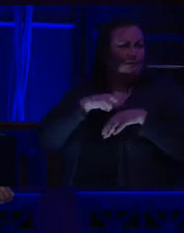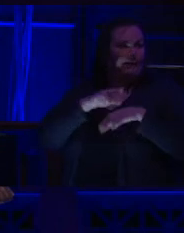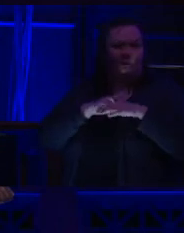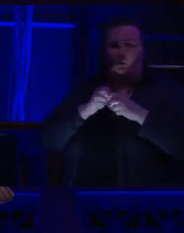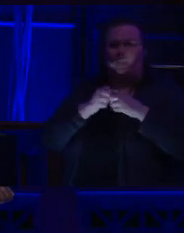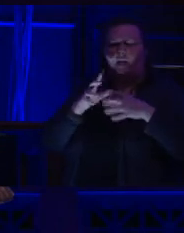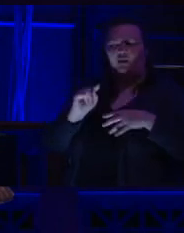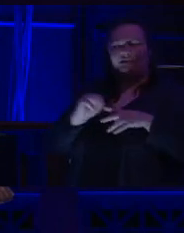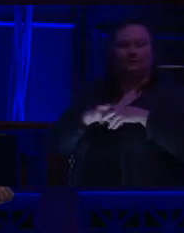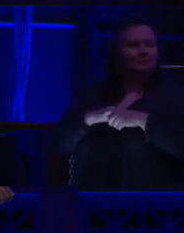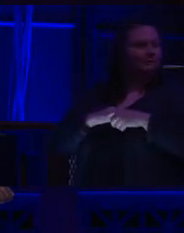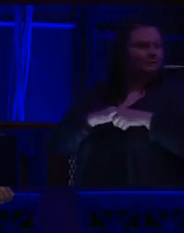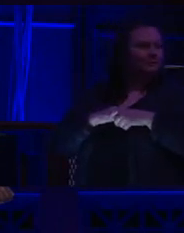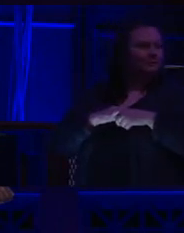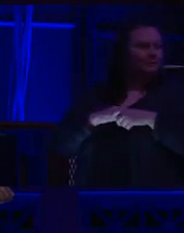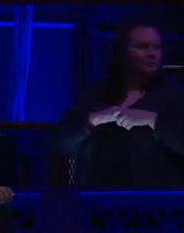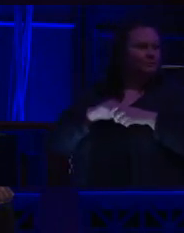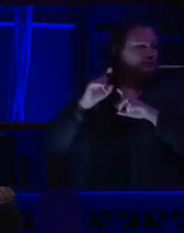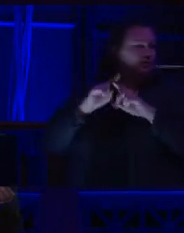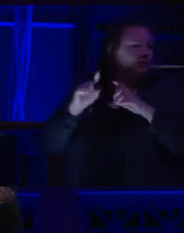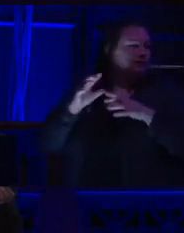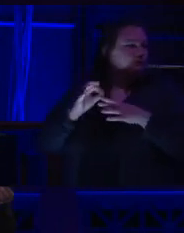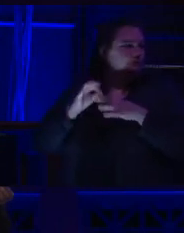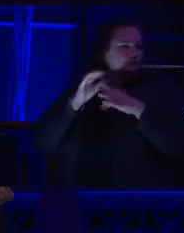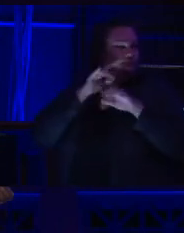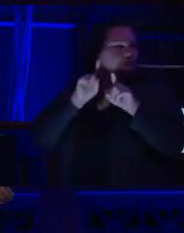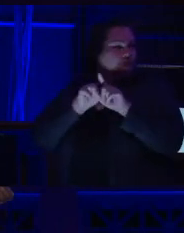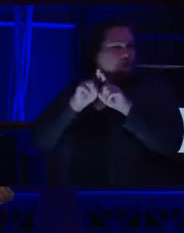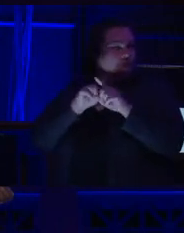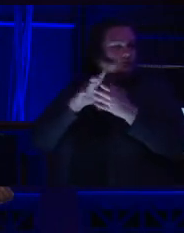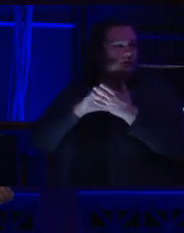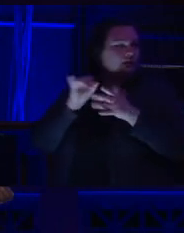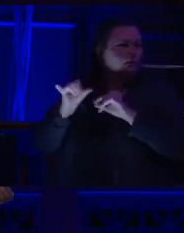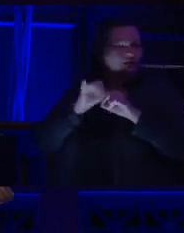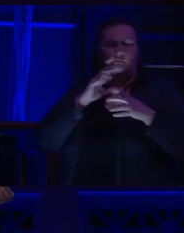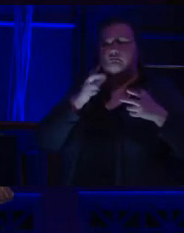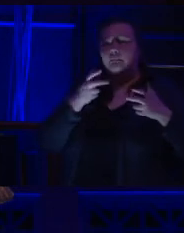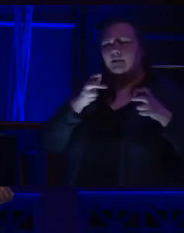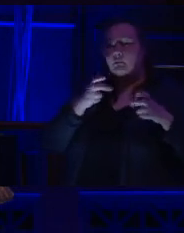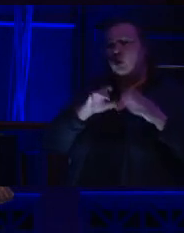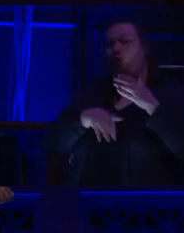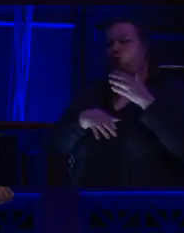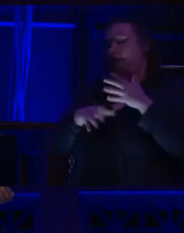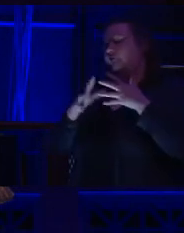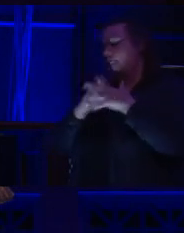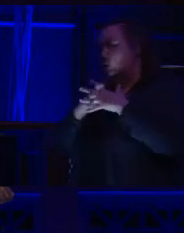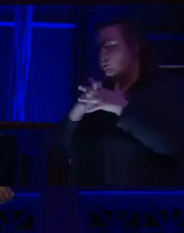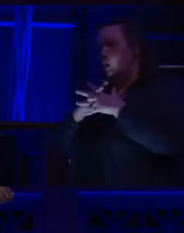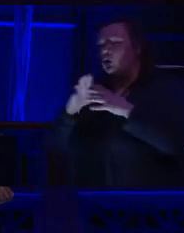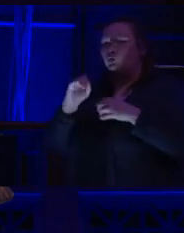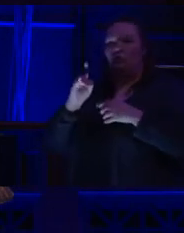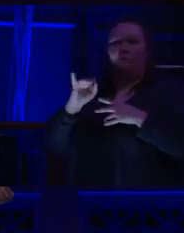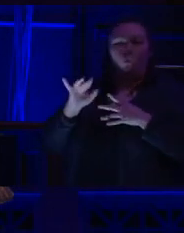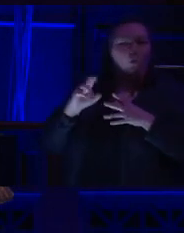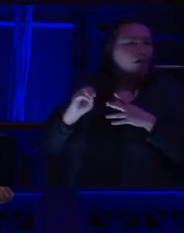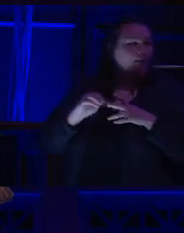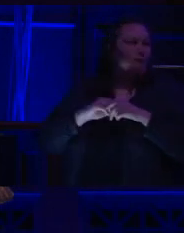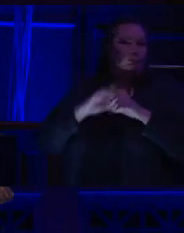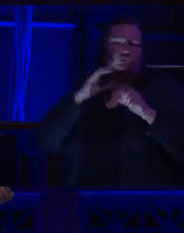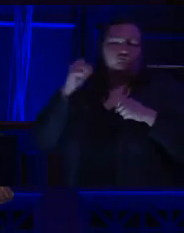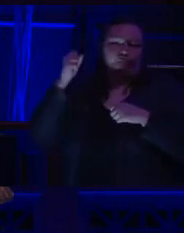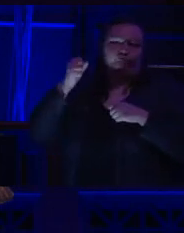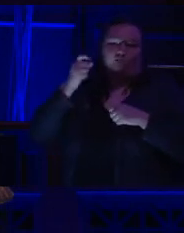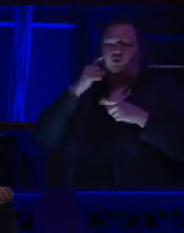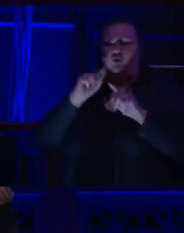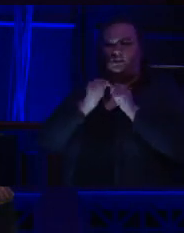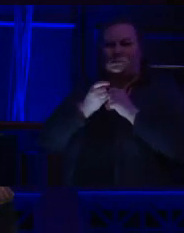it. However, he's also known to don a basketball, a football uniform, to do drills with the team, as